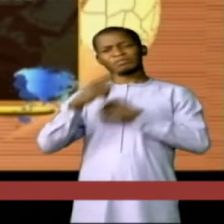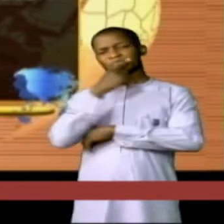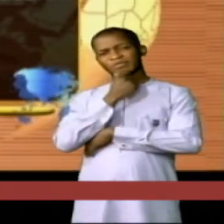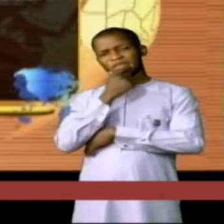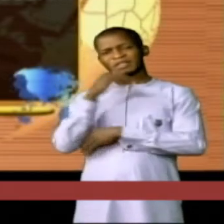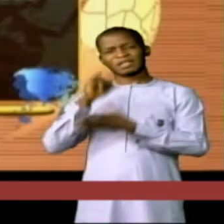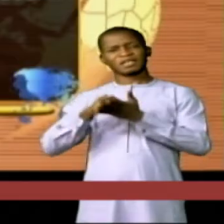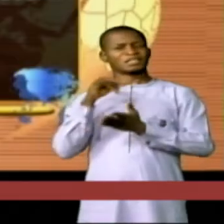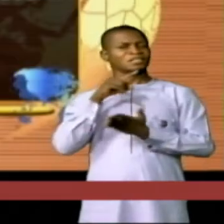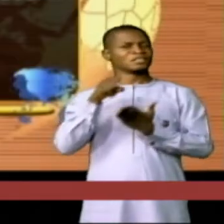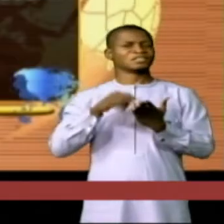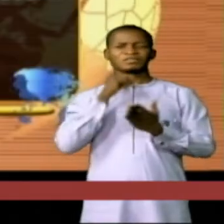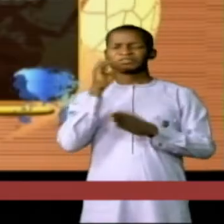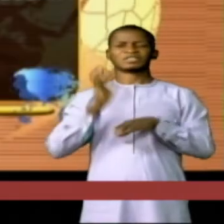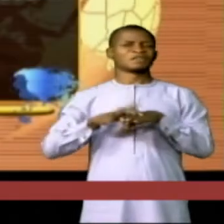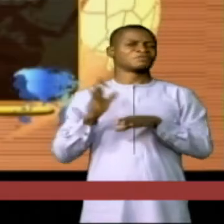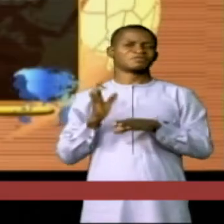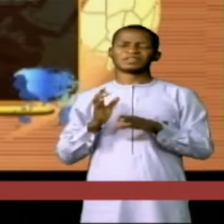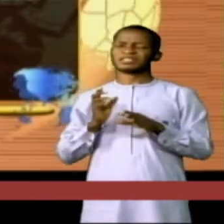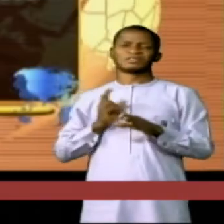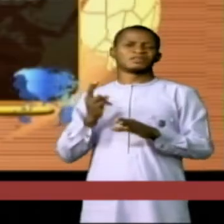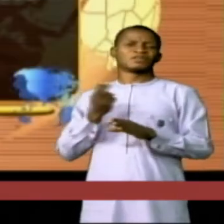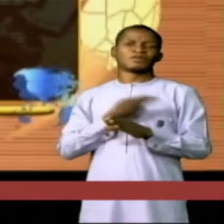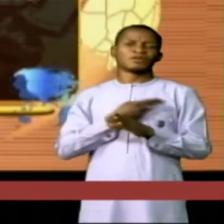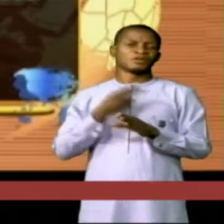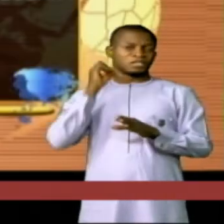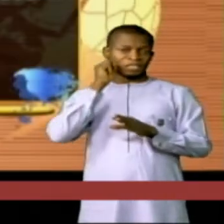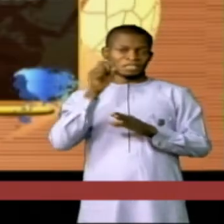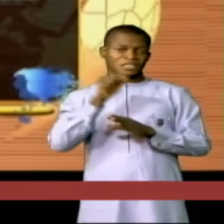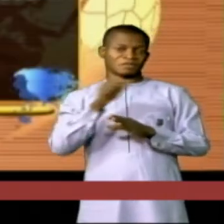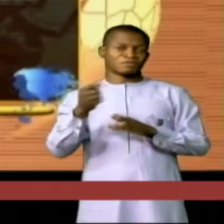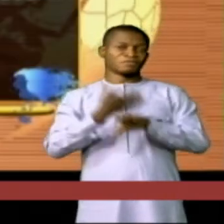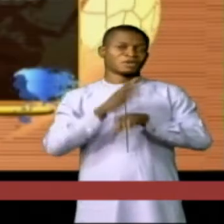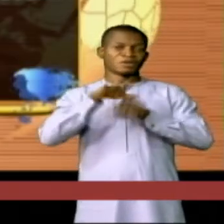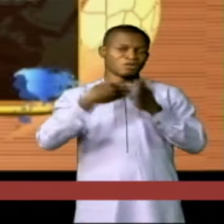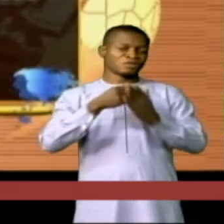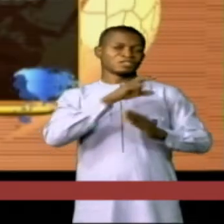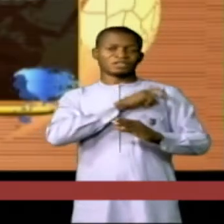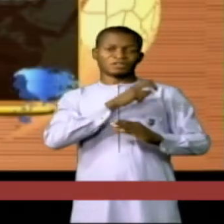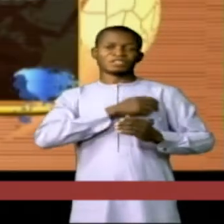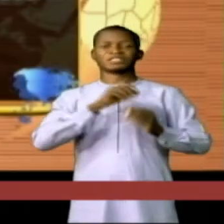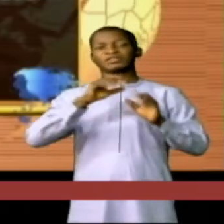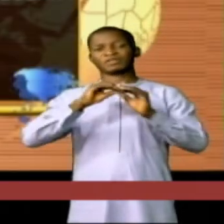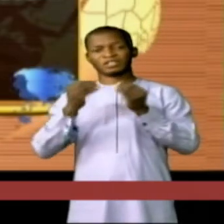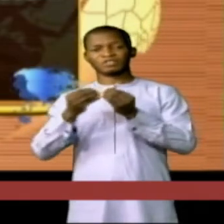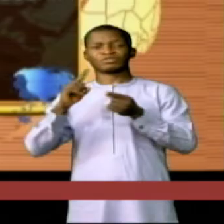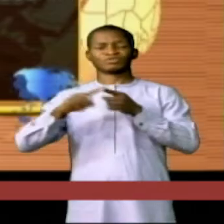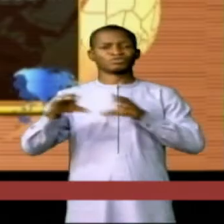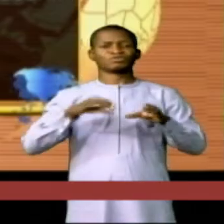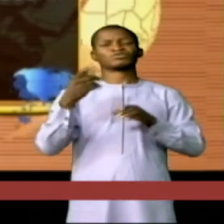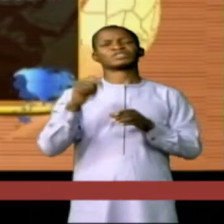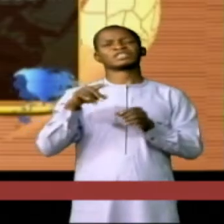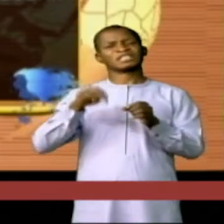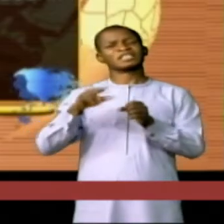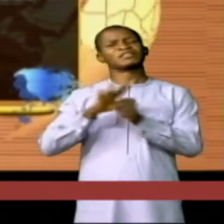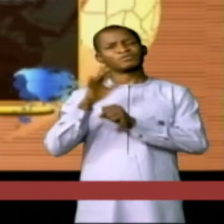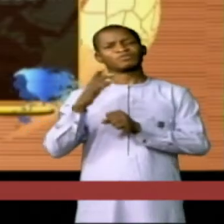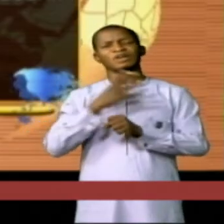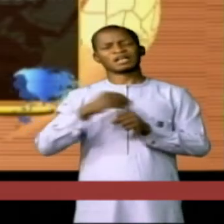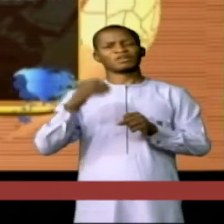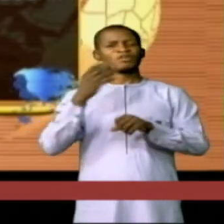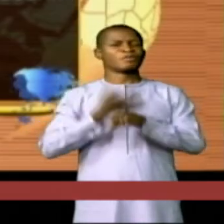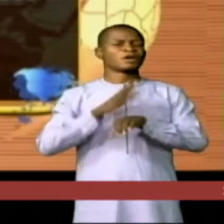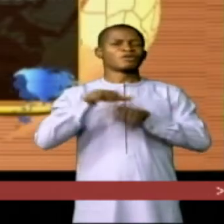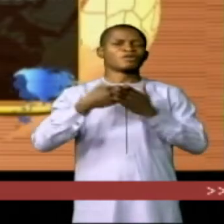that this is not affecting their psyche. She implores security agencies to do the needful and urge Nigerian women to come